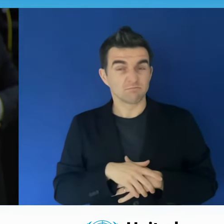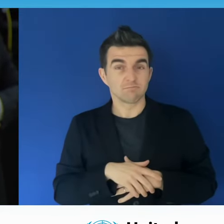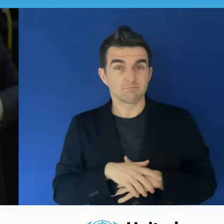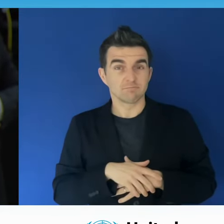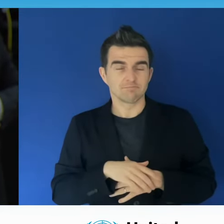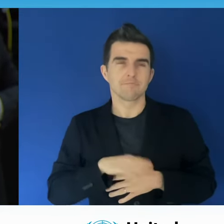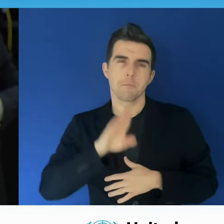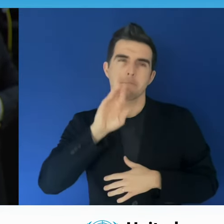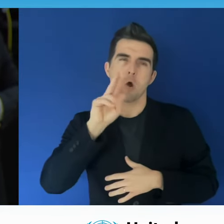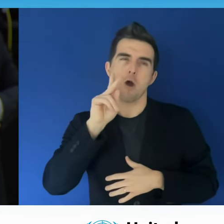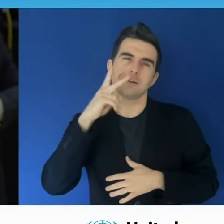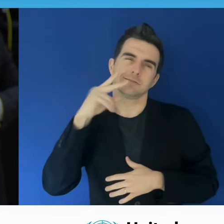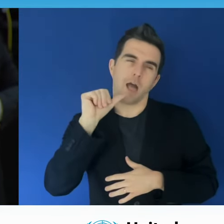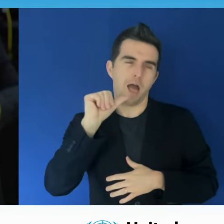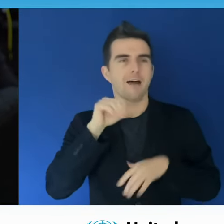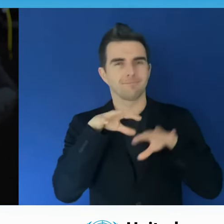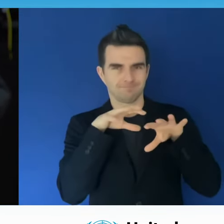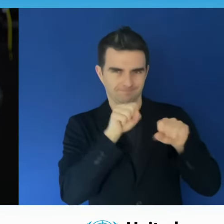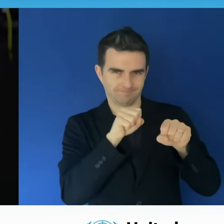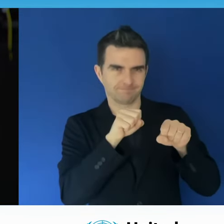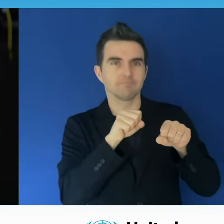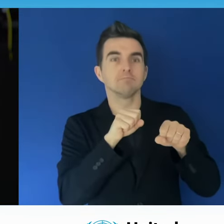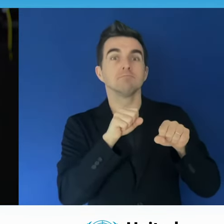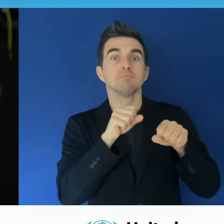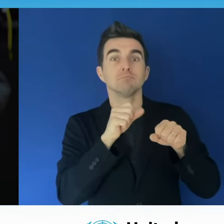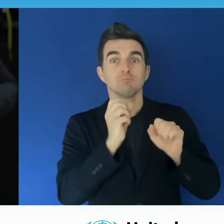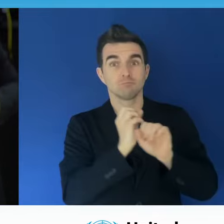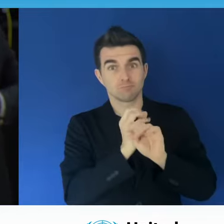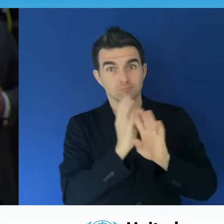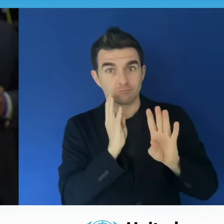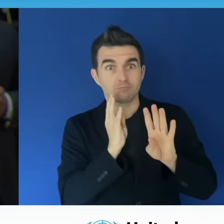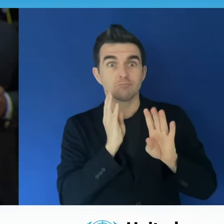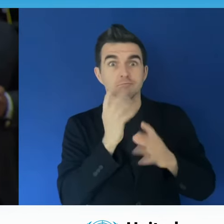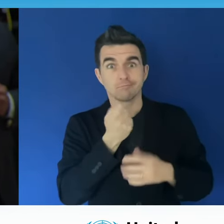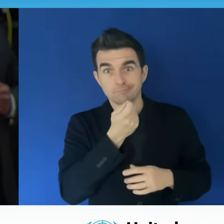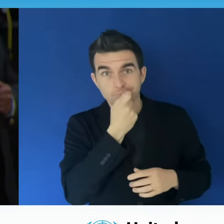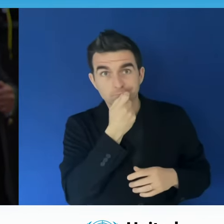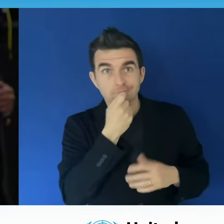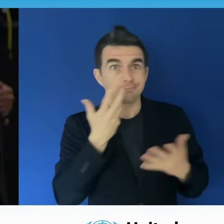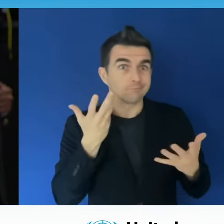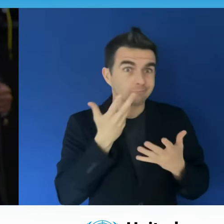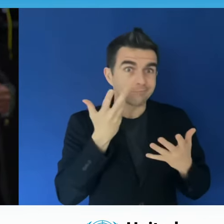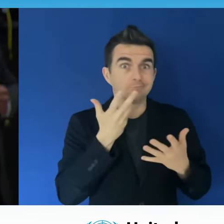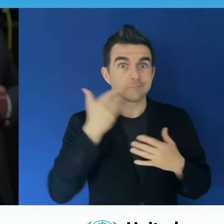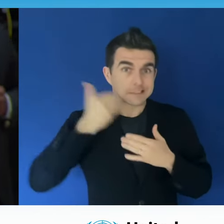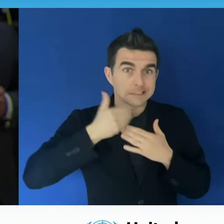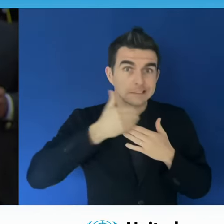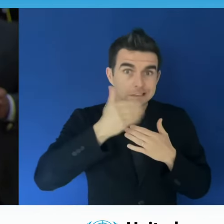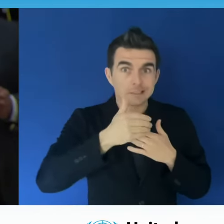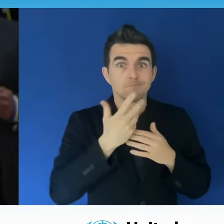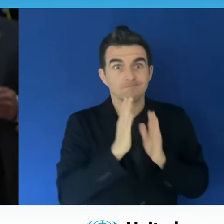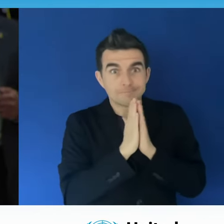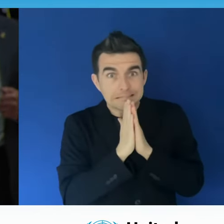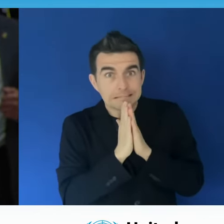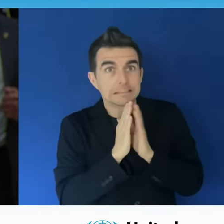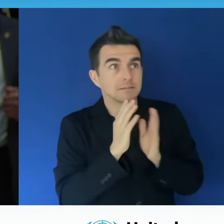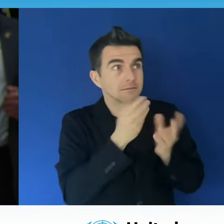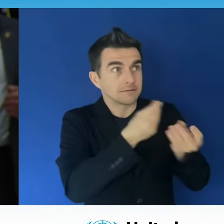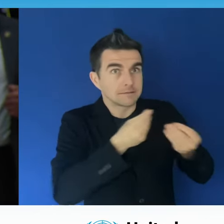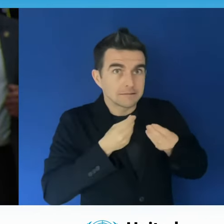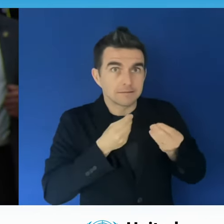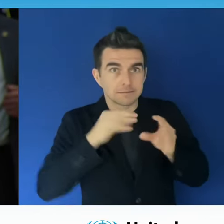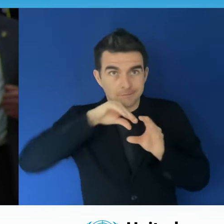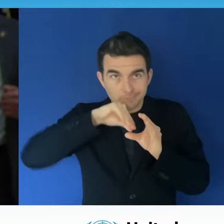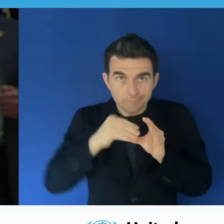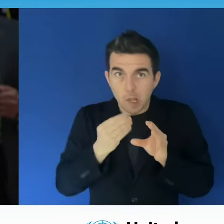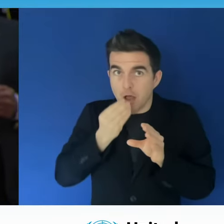Unfortunately, this story, although is a story of one woman, but belongs to many. Under the chaudhry that every